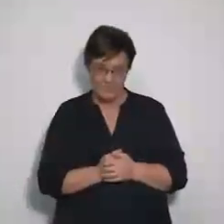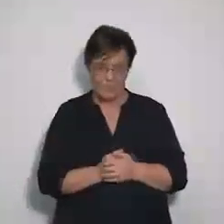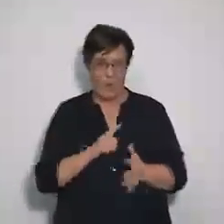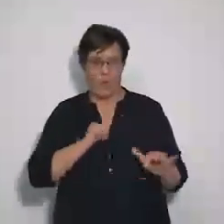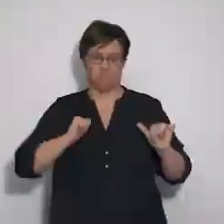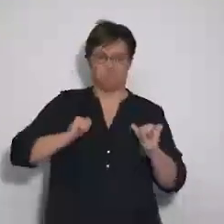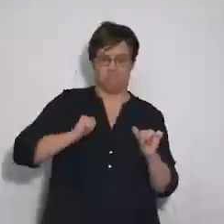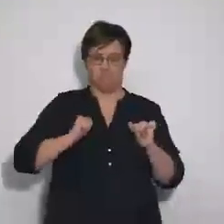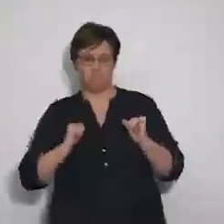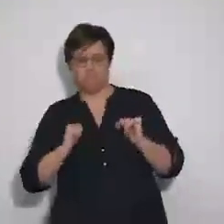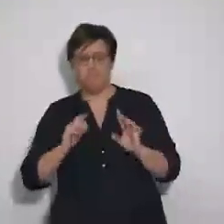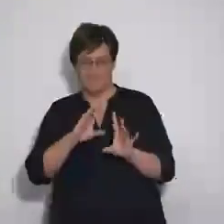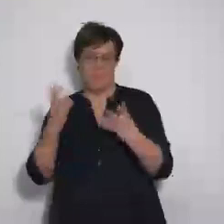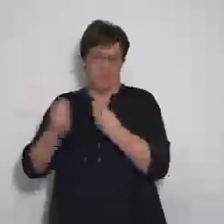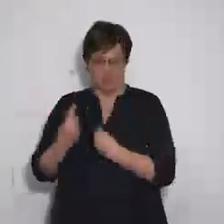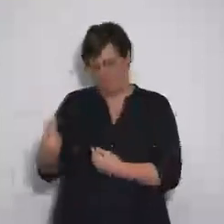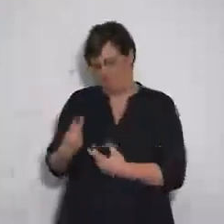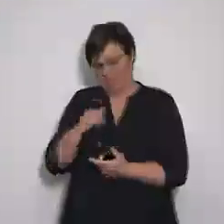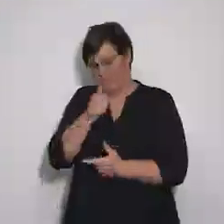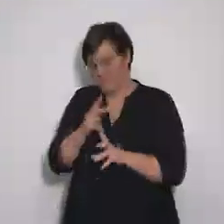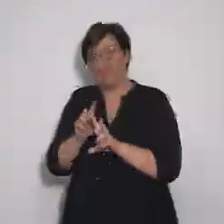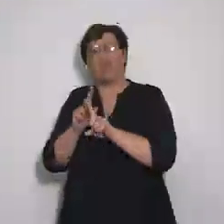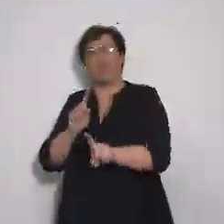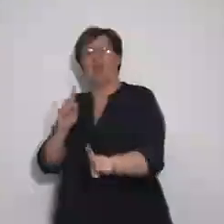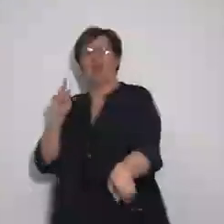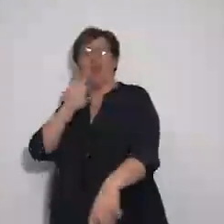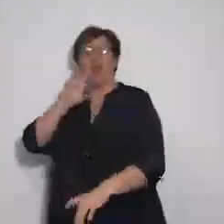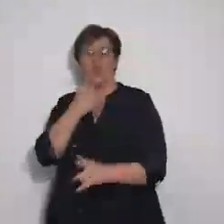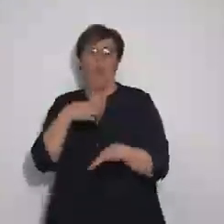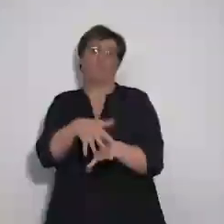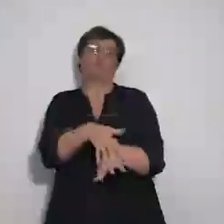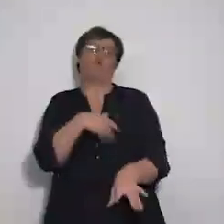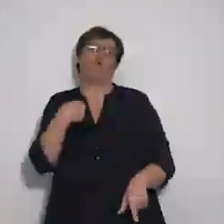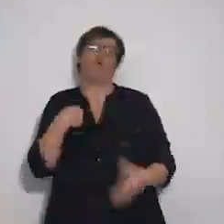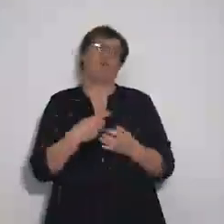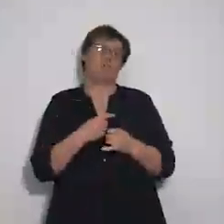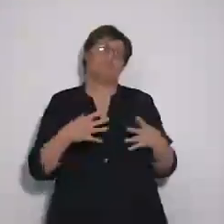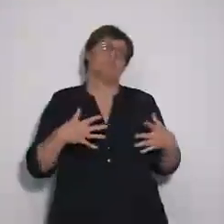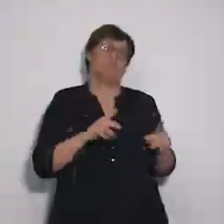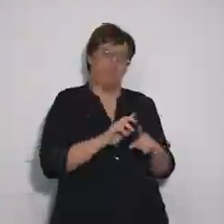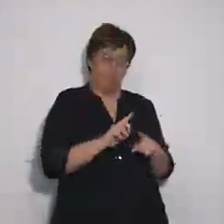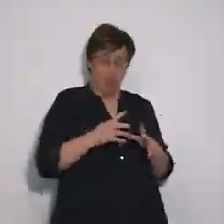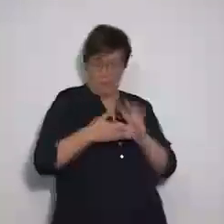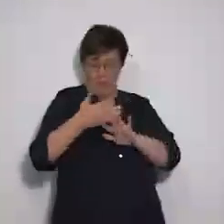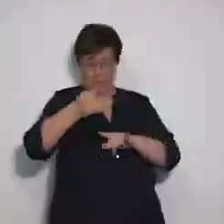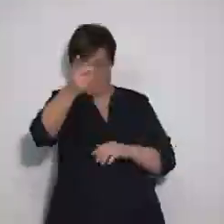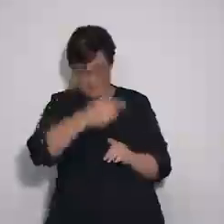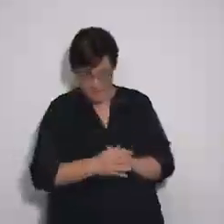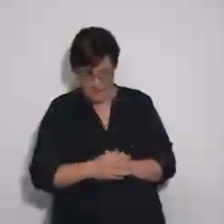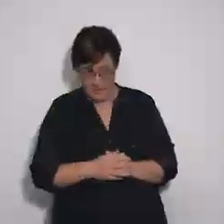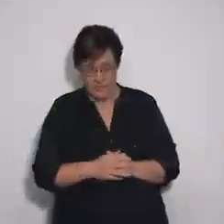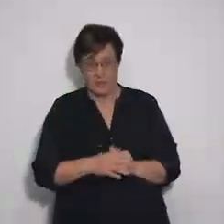people hiking up the mountain. You'll be with me, all right? We'll be the laggers. We'll be slower than the others.